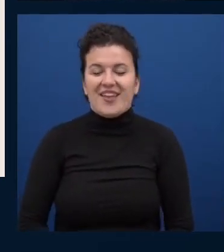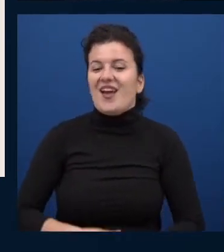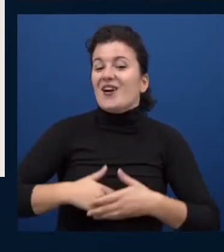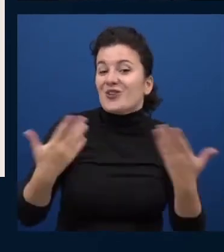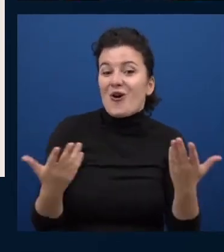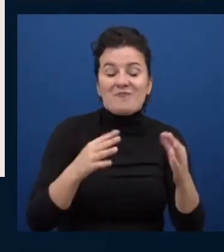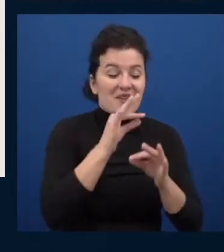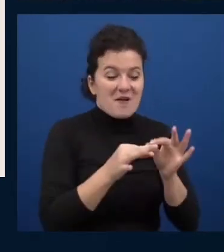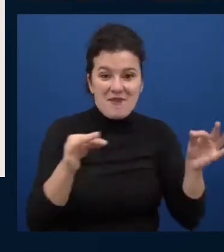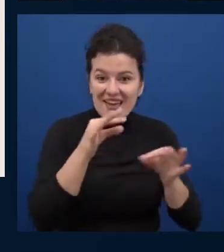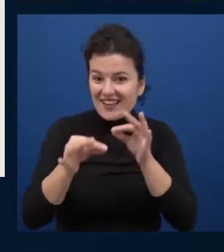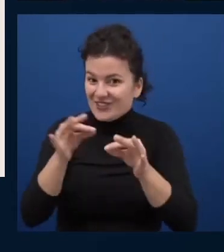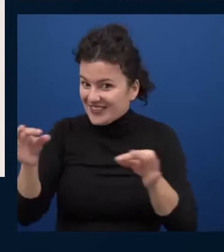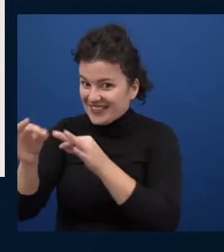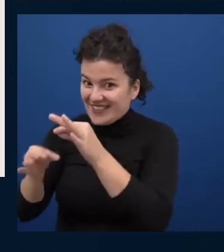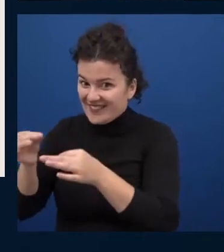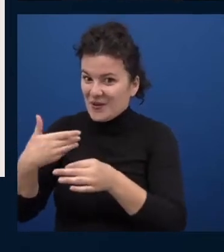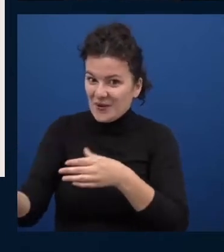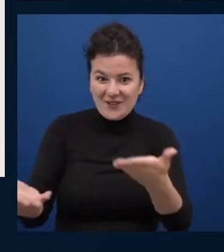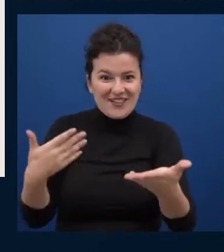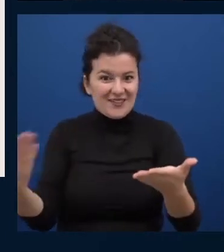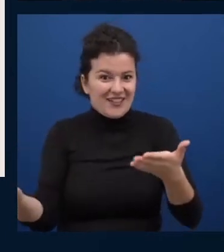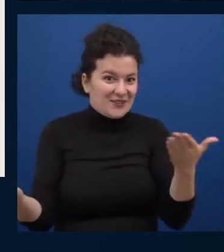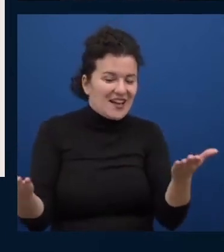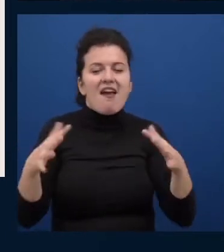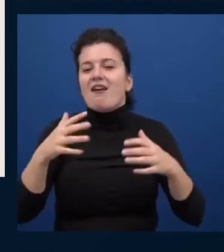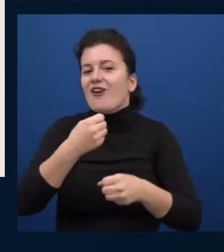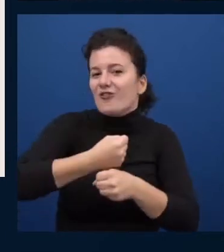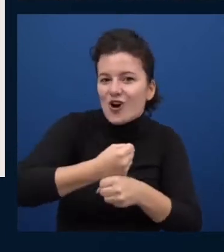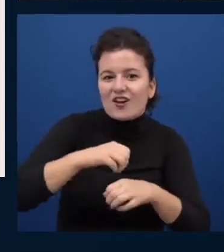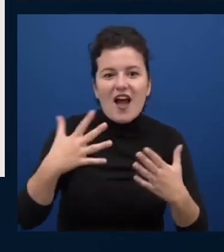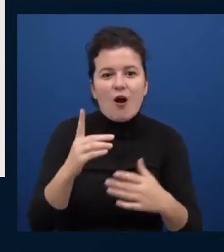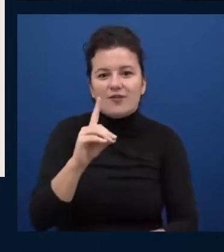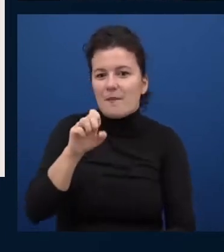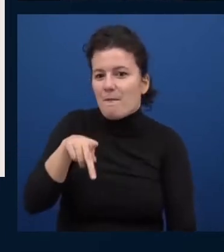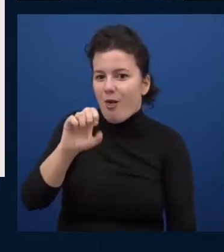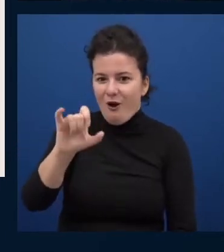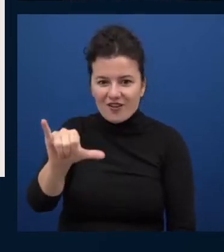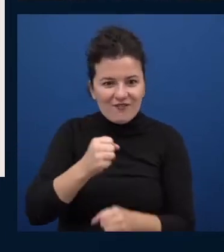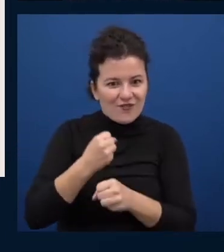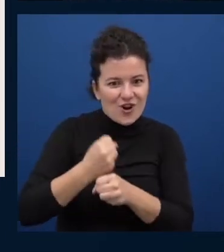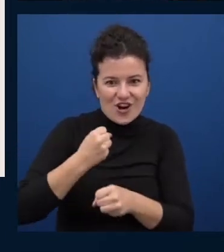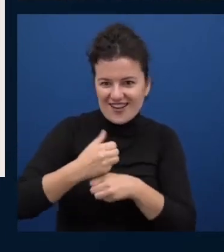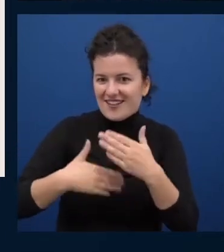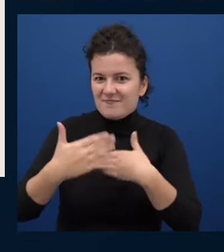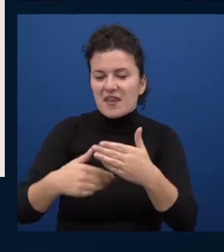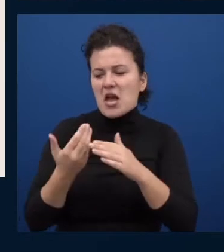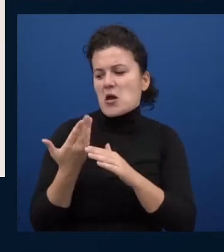packages that are already trying to make themselves work on deploy. I saw earlier this week, I think